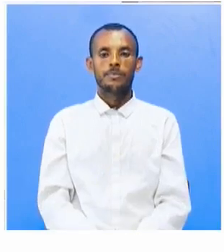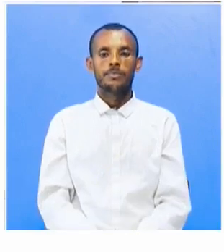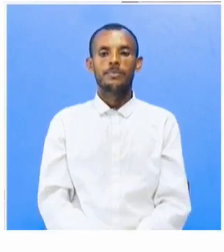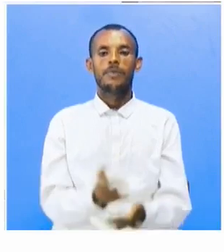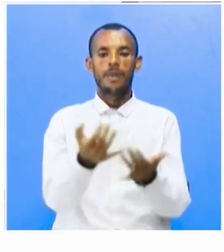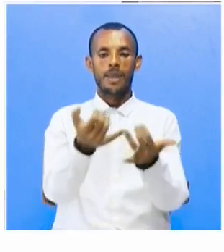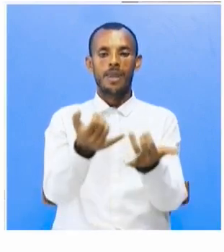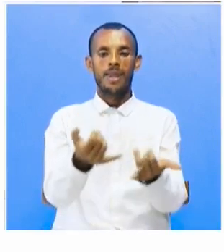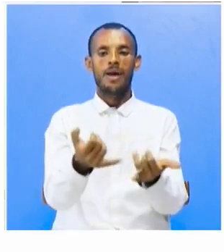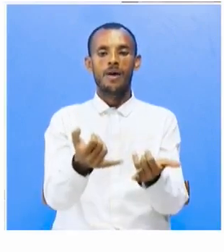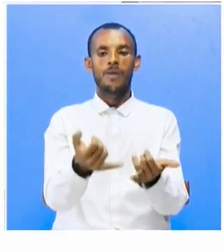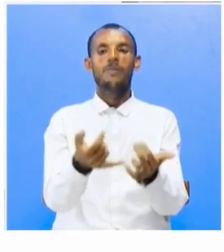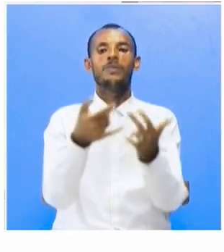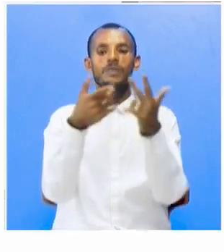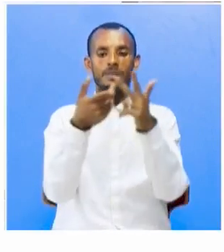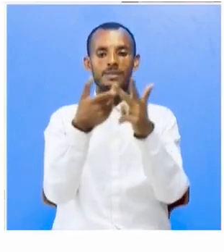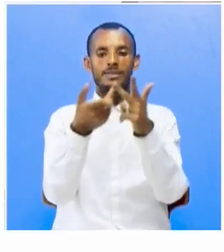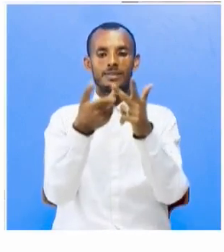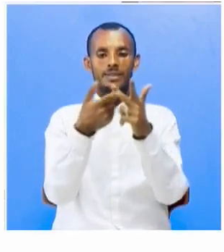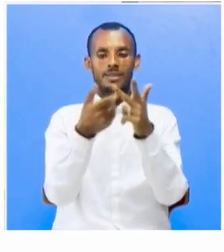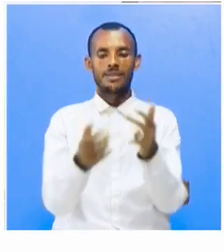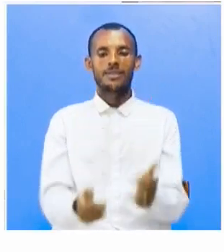Now, third,